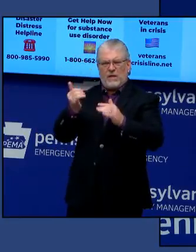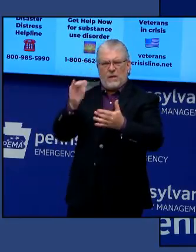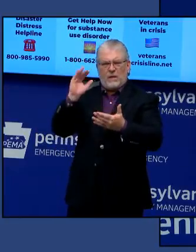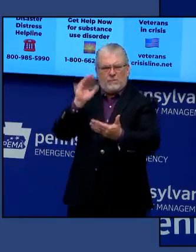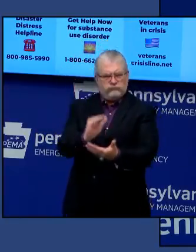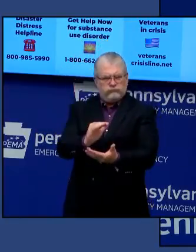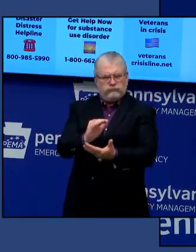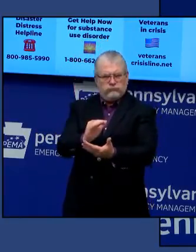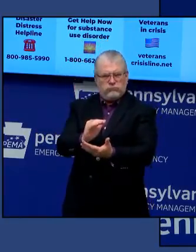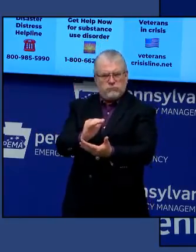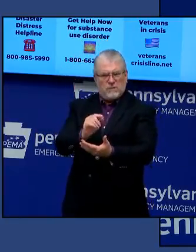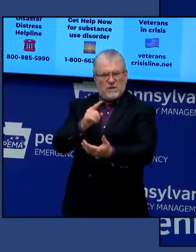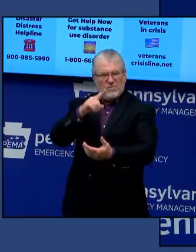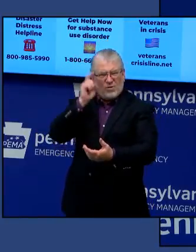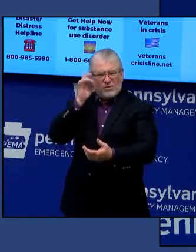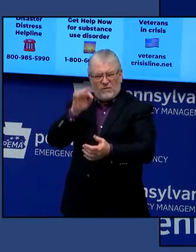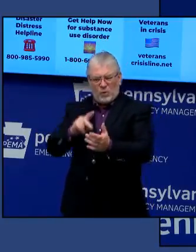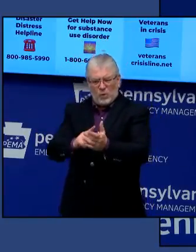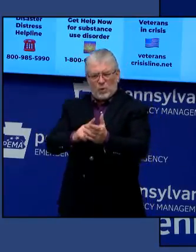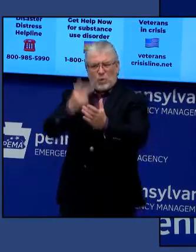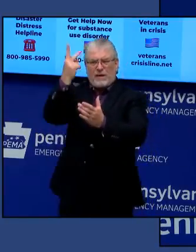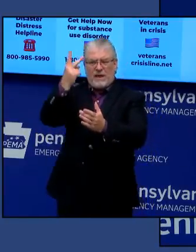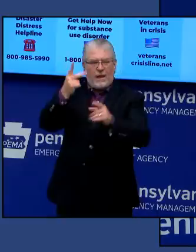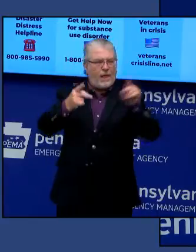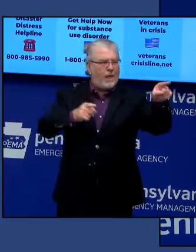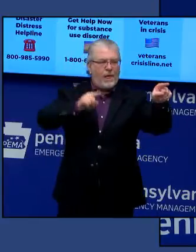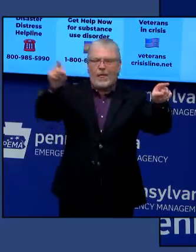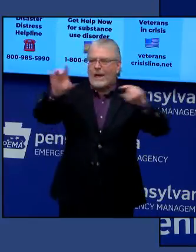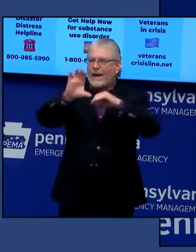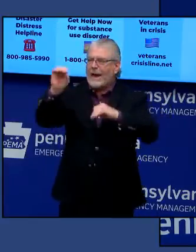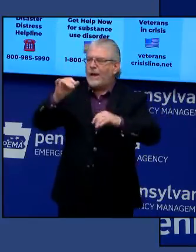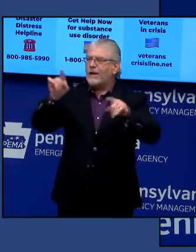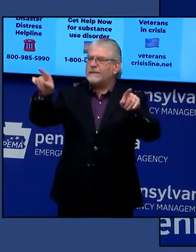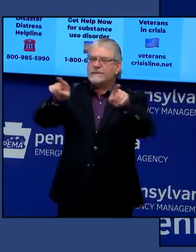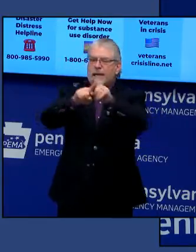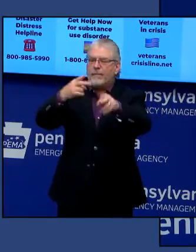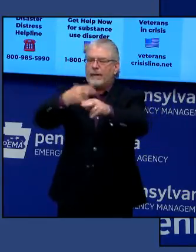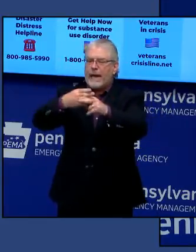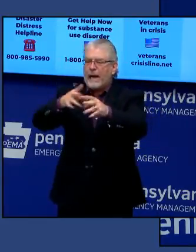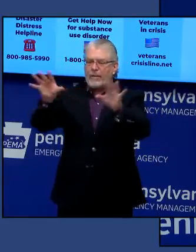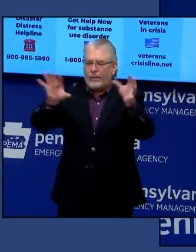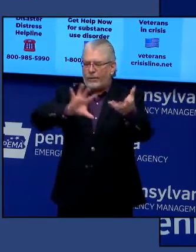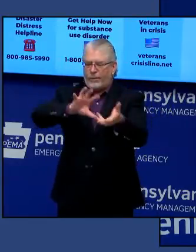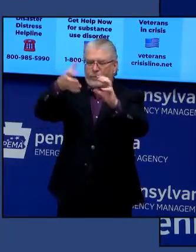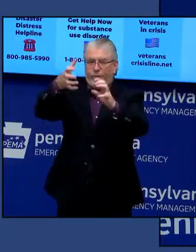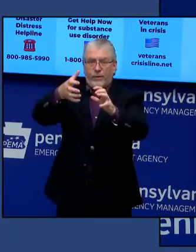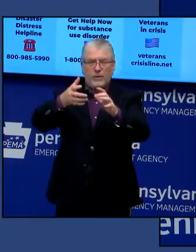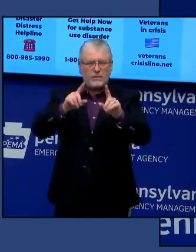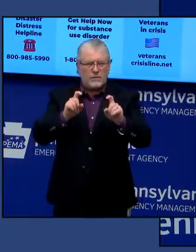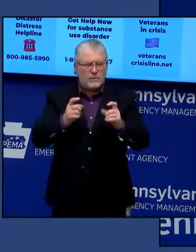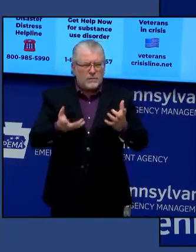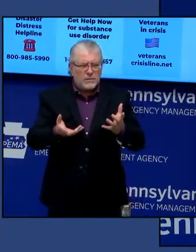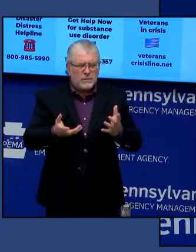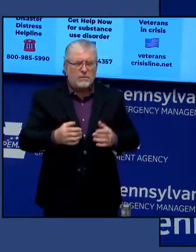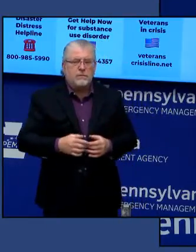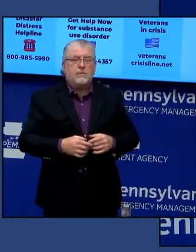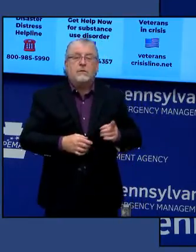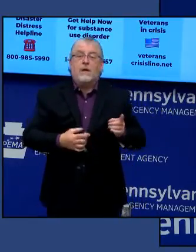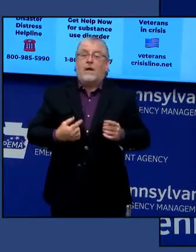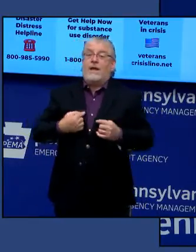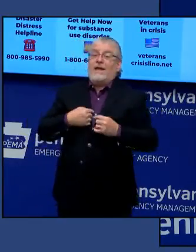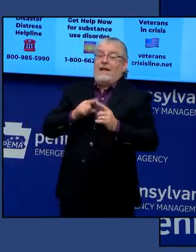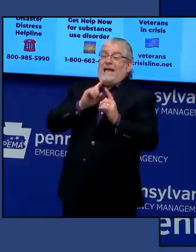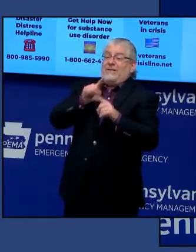It's going to be hard to do a yes or no question. I'm going to say I'll have to get back to you on that specific. I don't really think